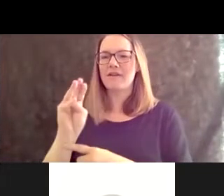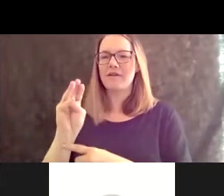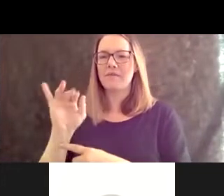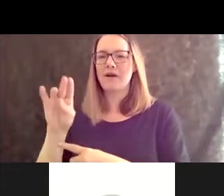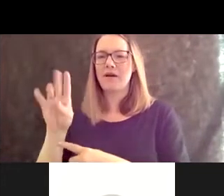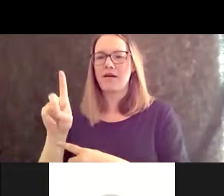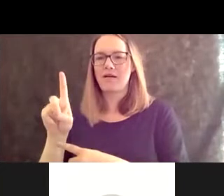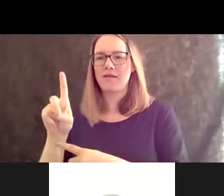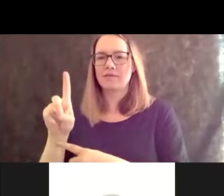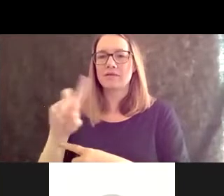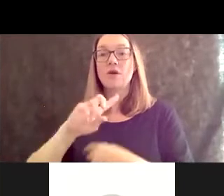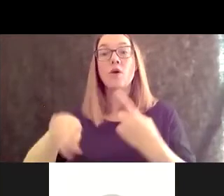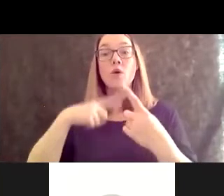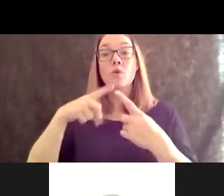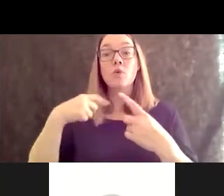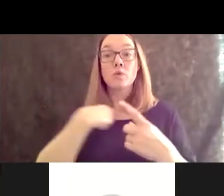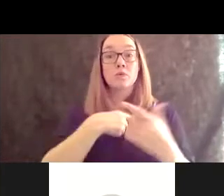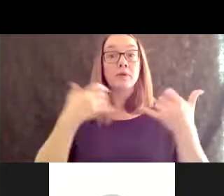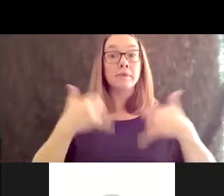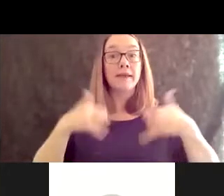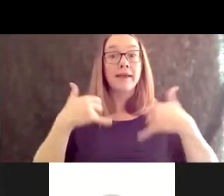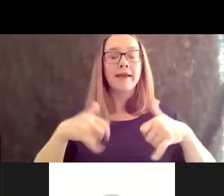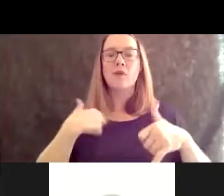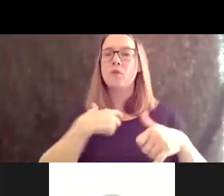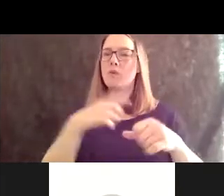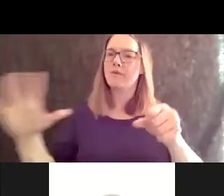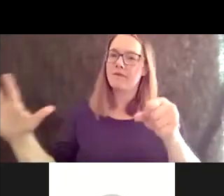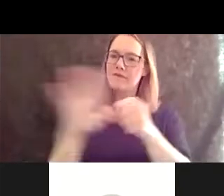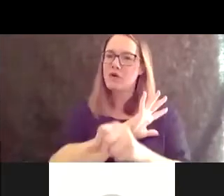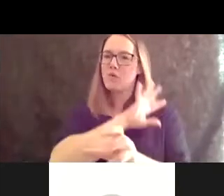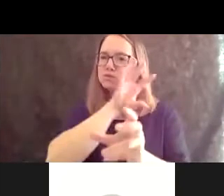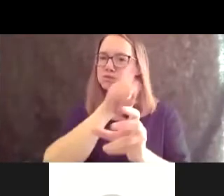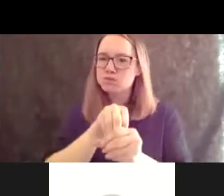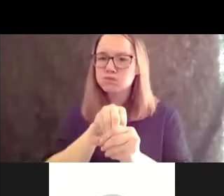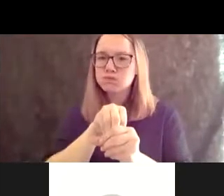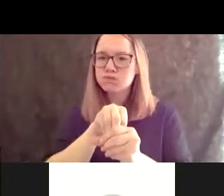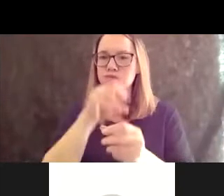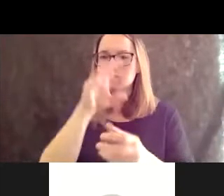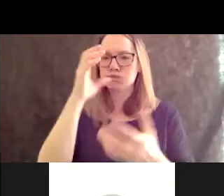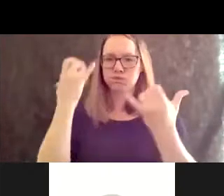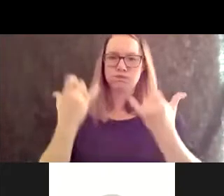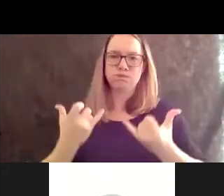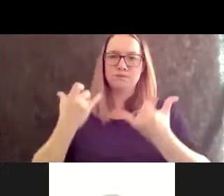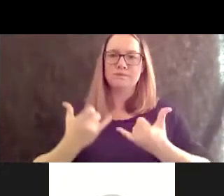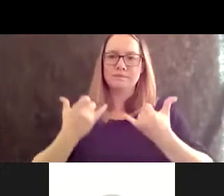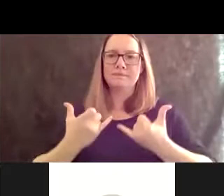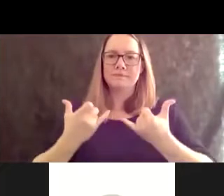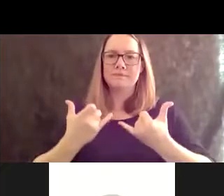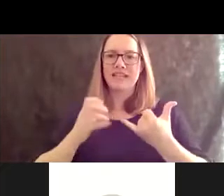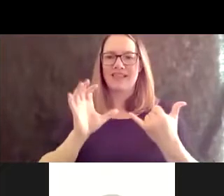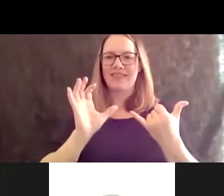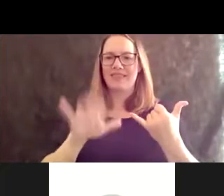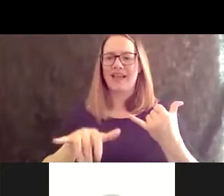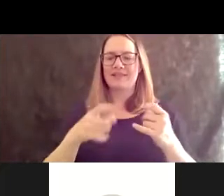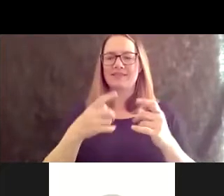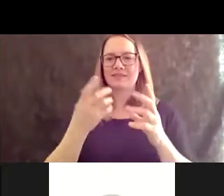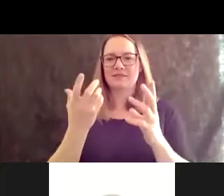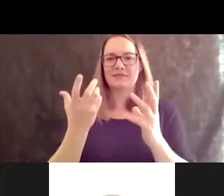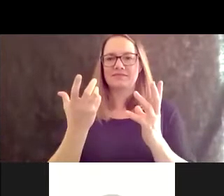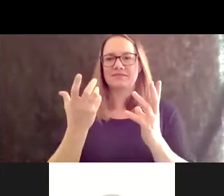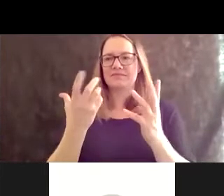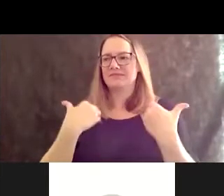fully present and engaged. Play is also a primal activity, so it engages our